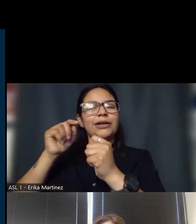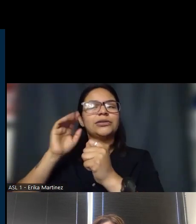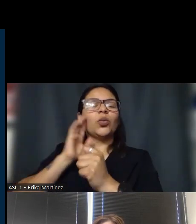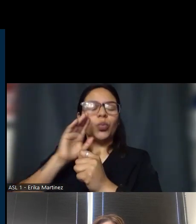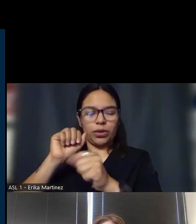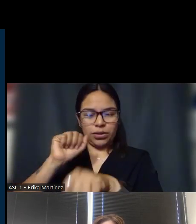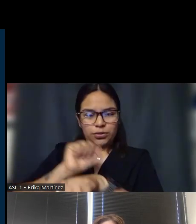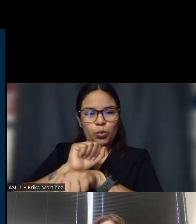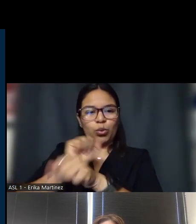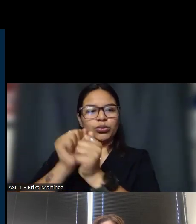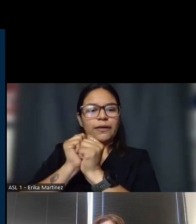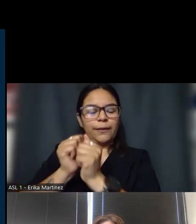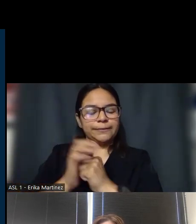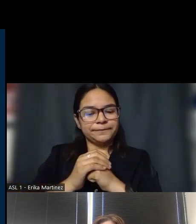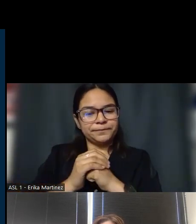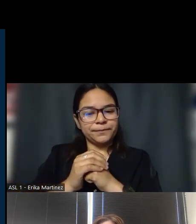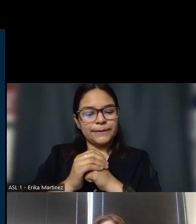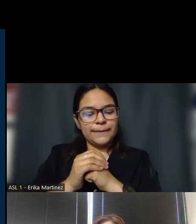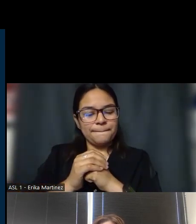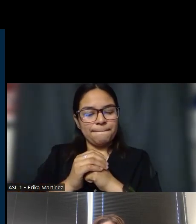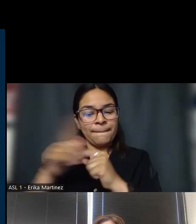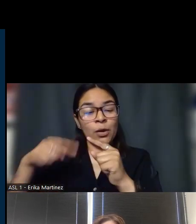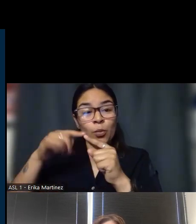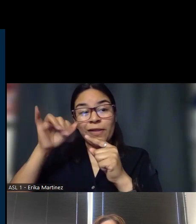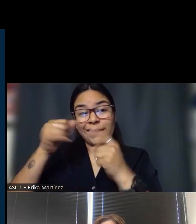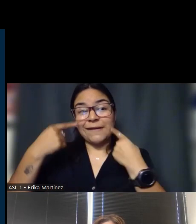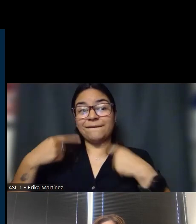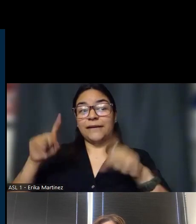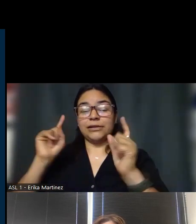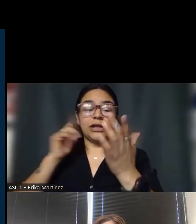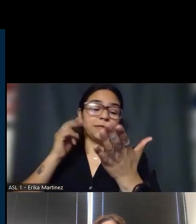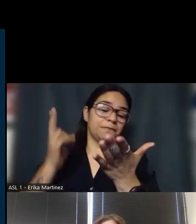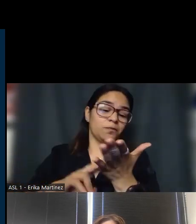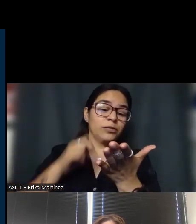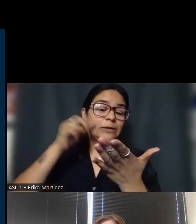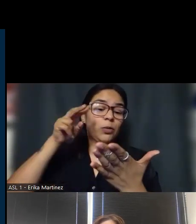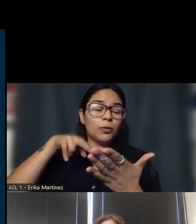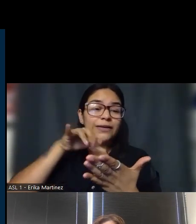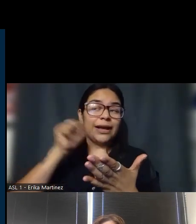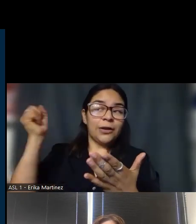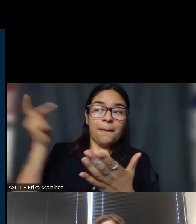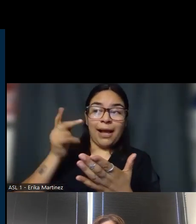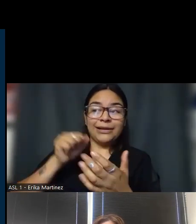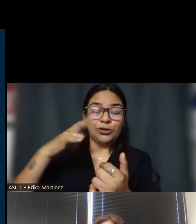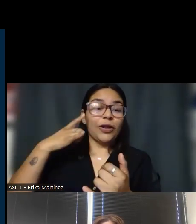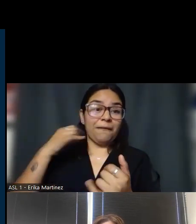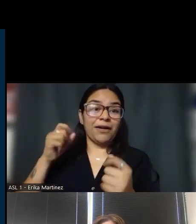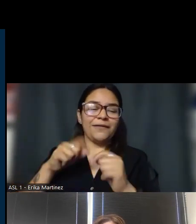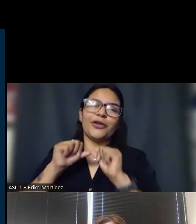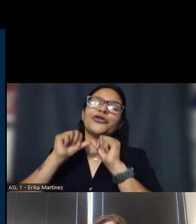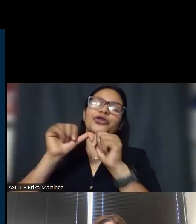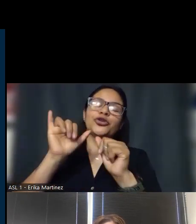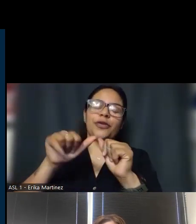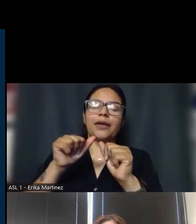to enrich that proposal so that we can see that as another resource to come to California and to improve our conservatorship